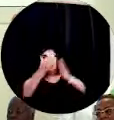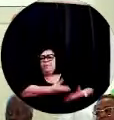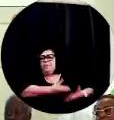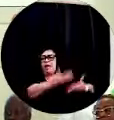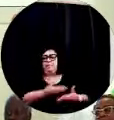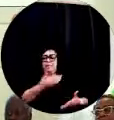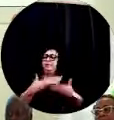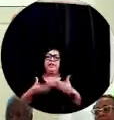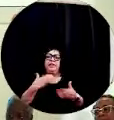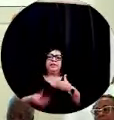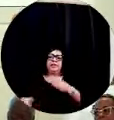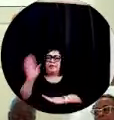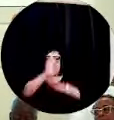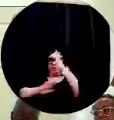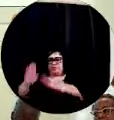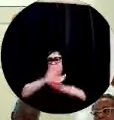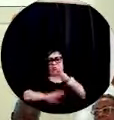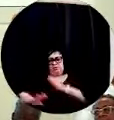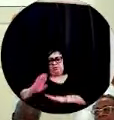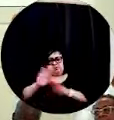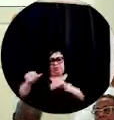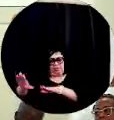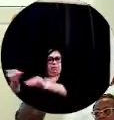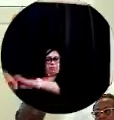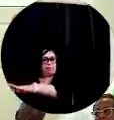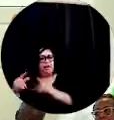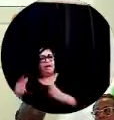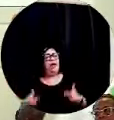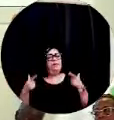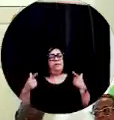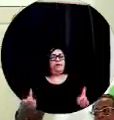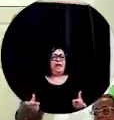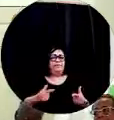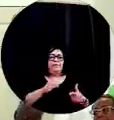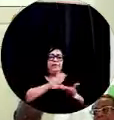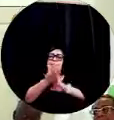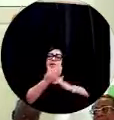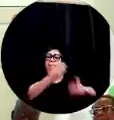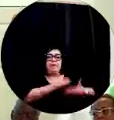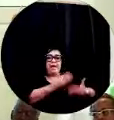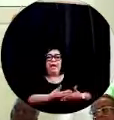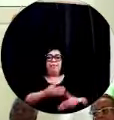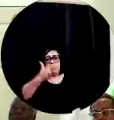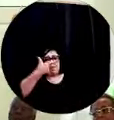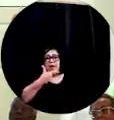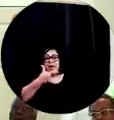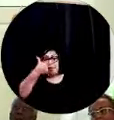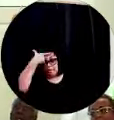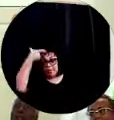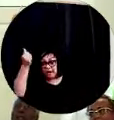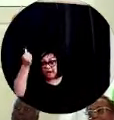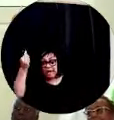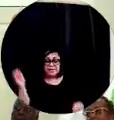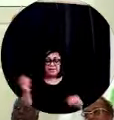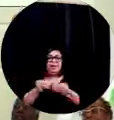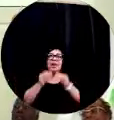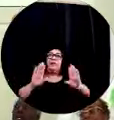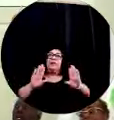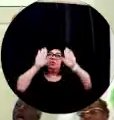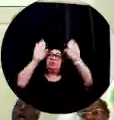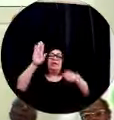life, cheer up. Greater is he in me than is in the world. I say, cheer